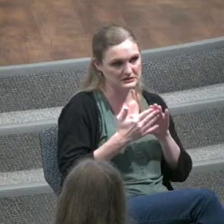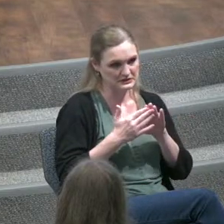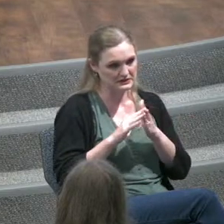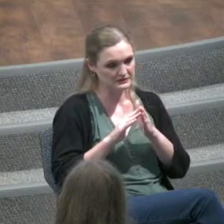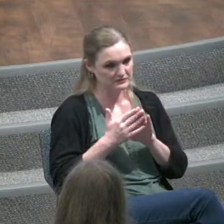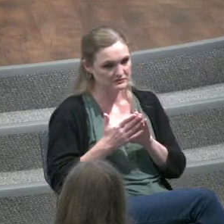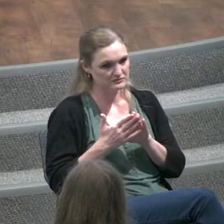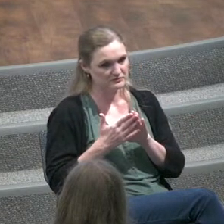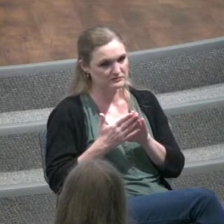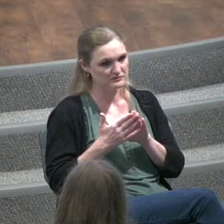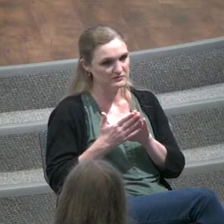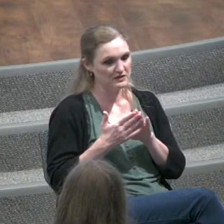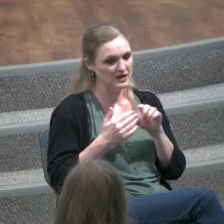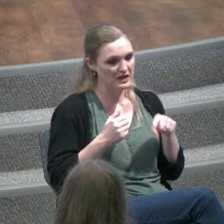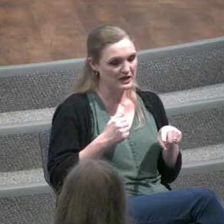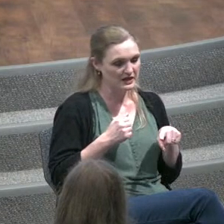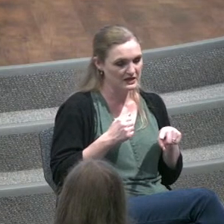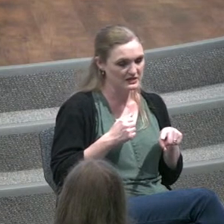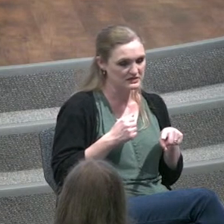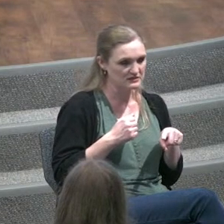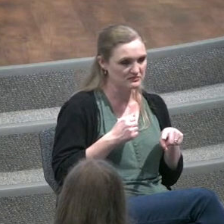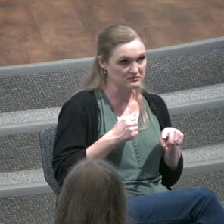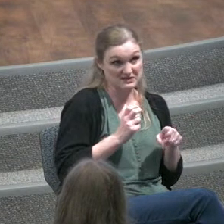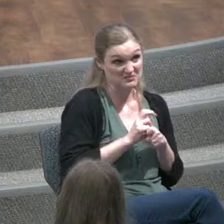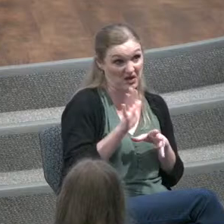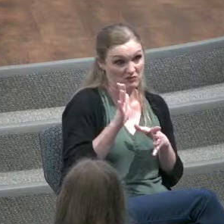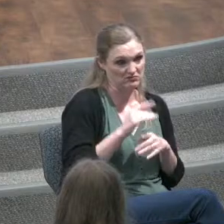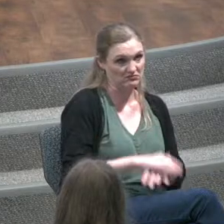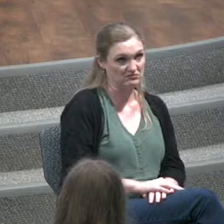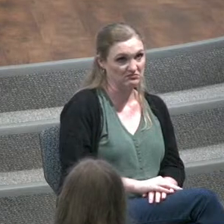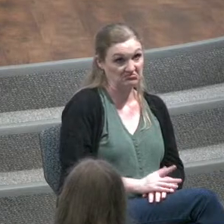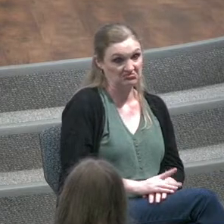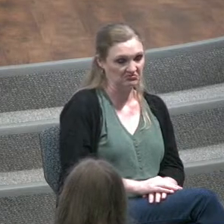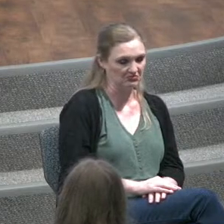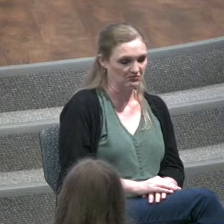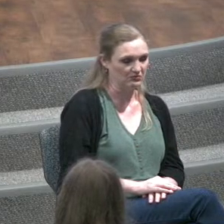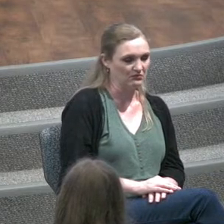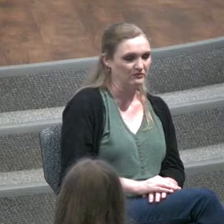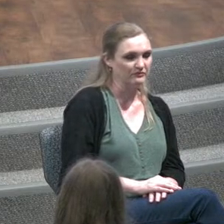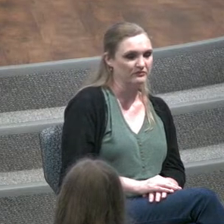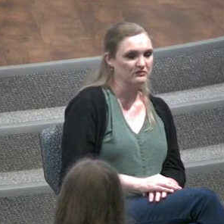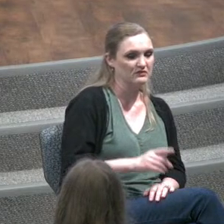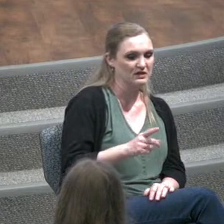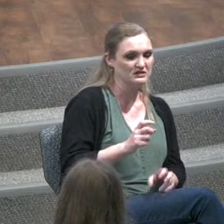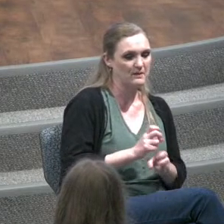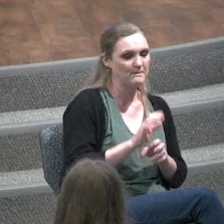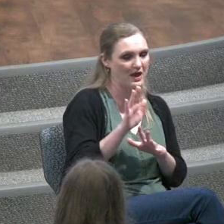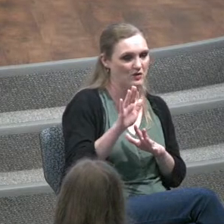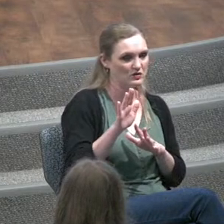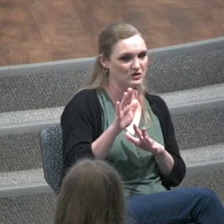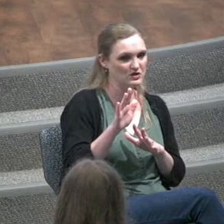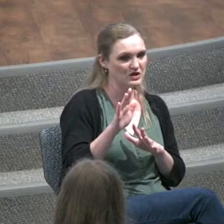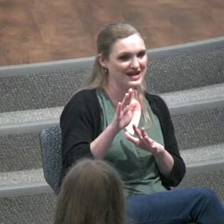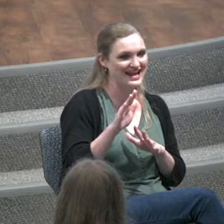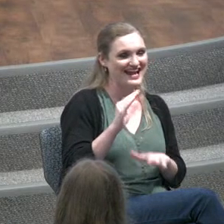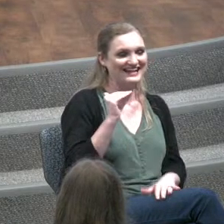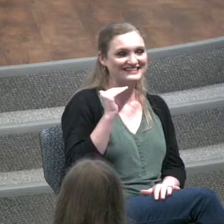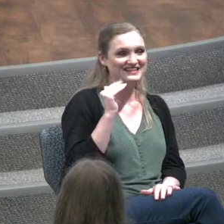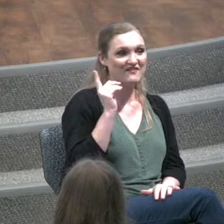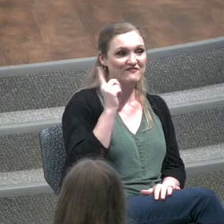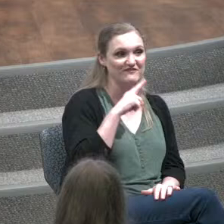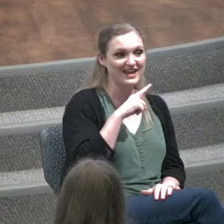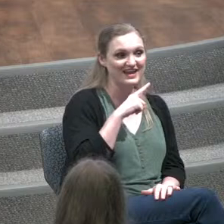Herodium is, it's a mountain, okay? It's a mountain, and it's an